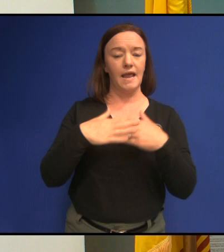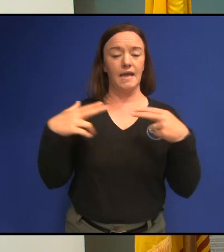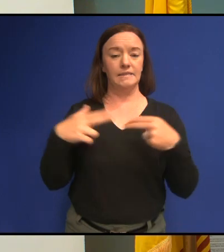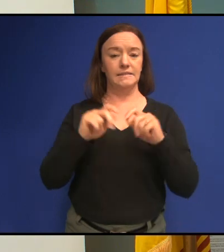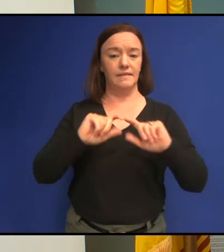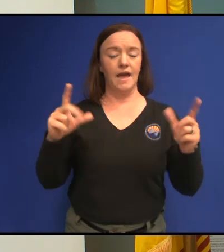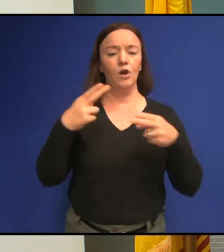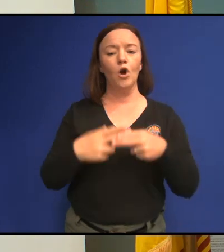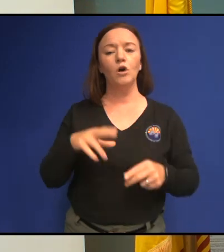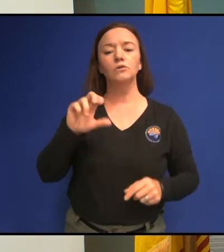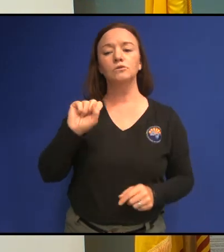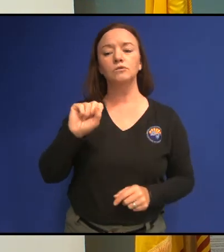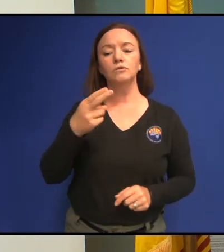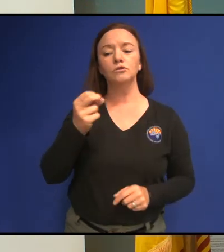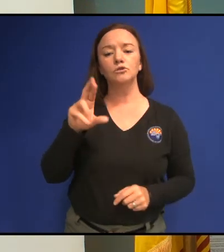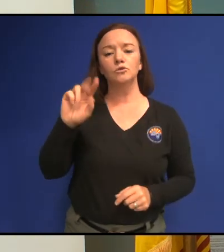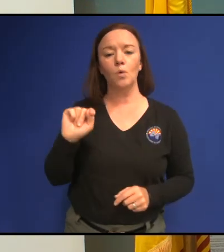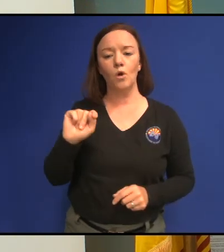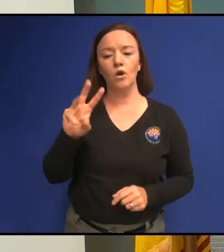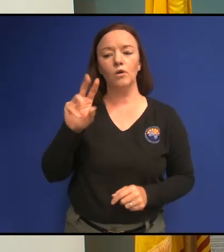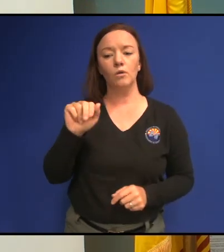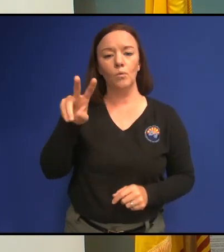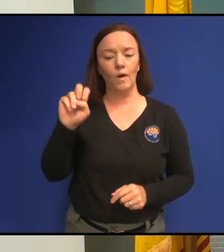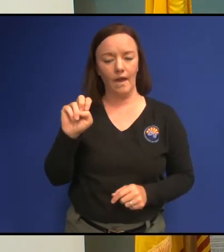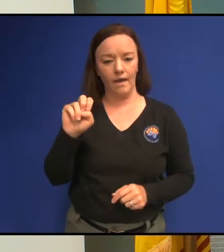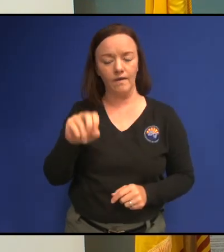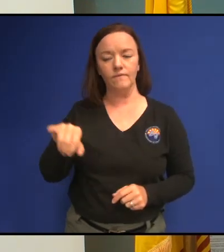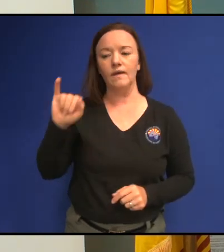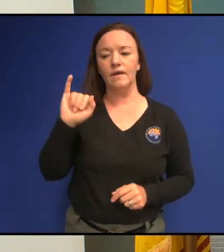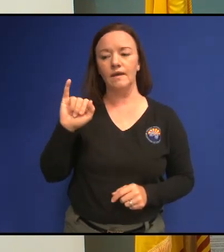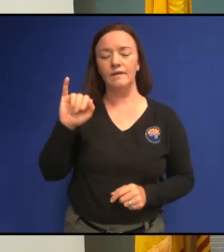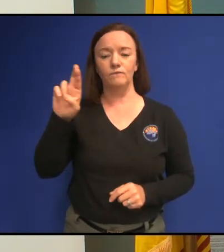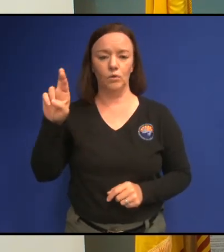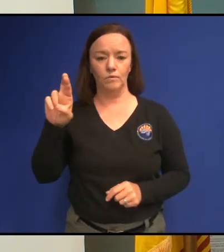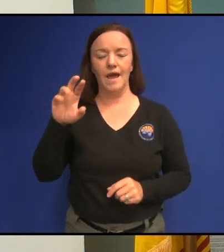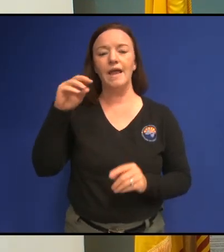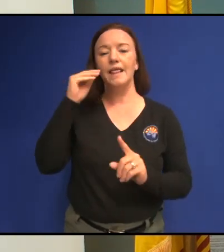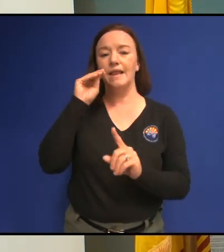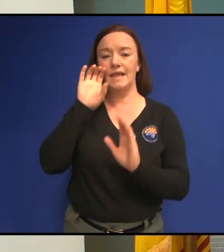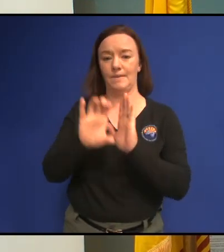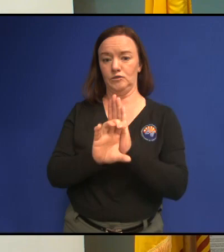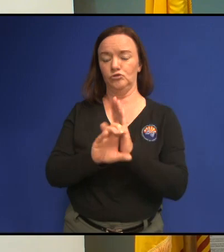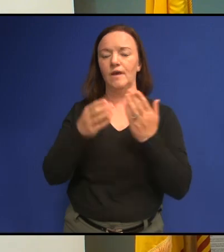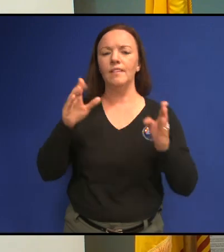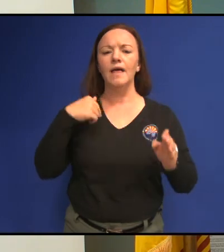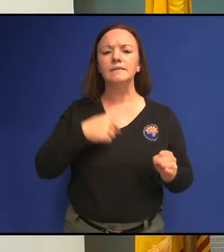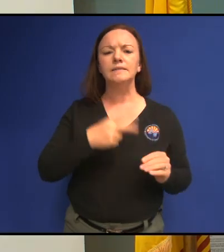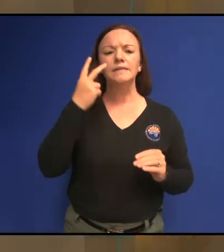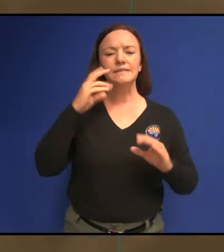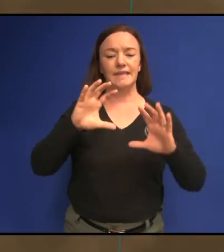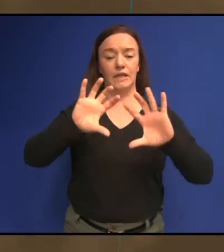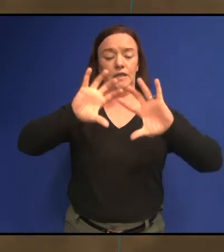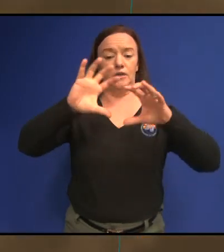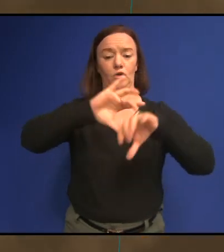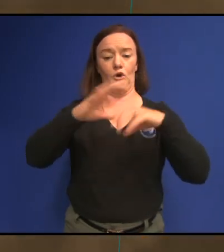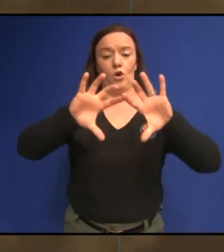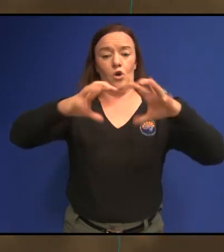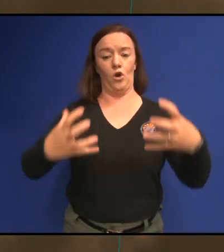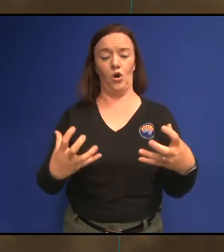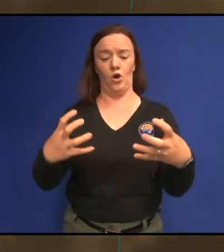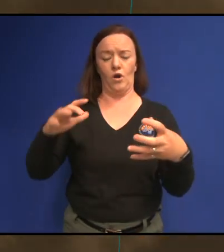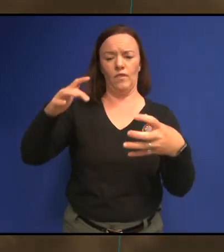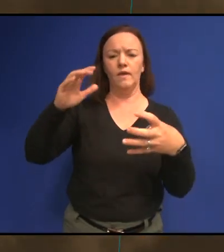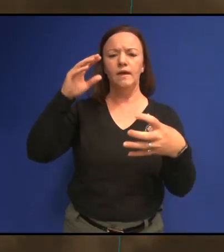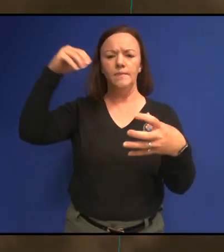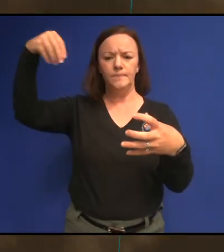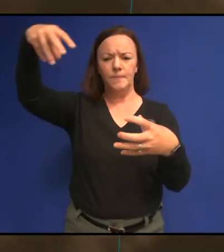shortwave infrared image, and it helps us see a lot of the heat that's coming off of the earth. And so what you'll see right here in this little black spot